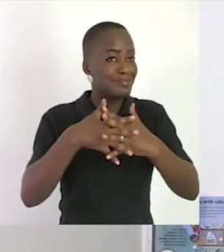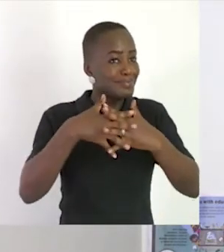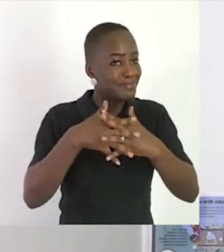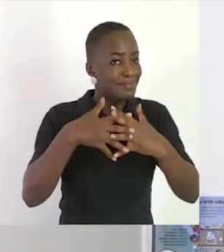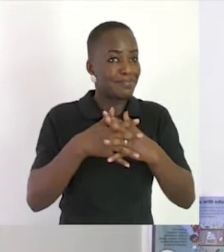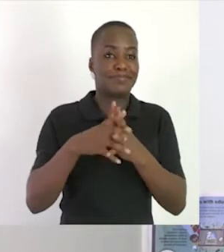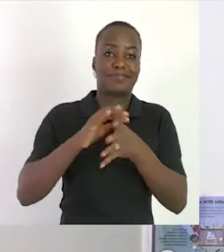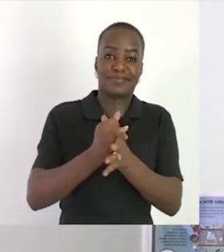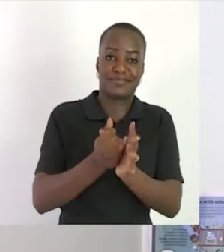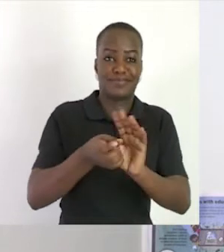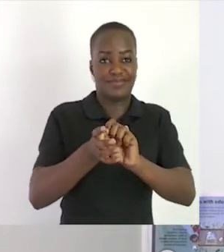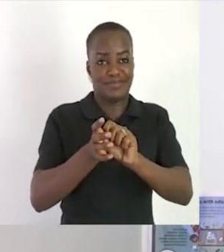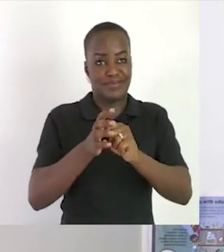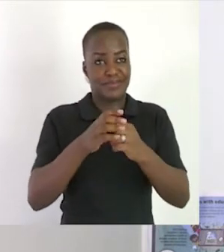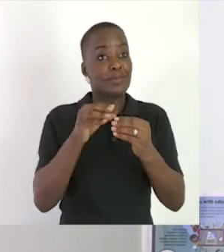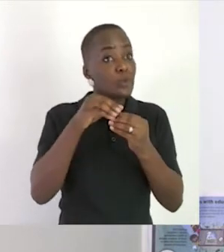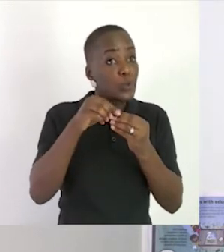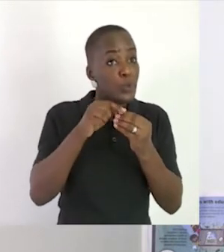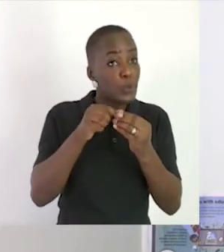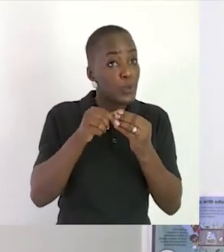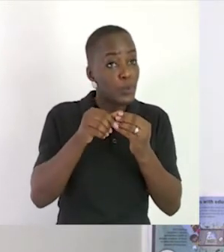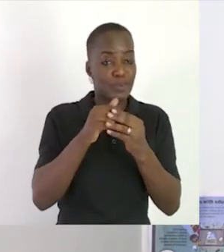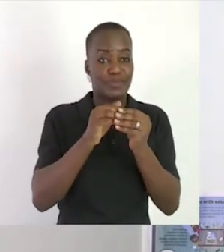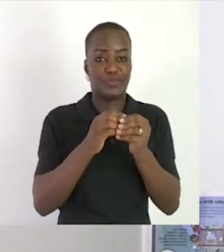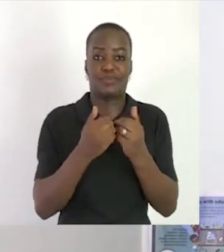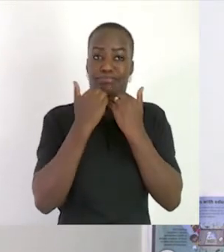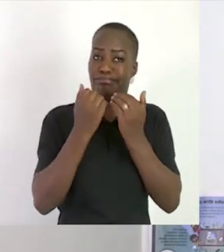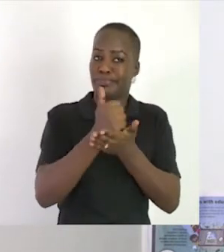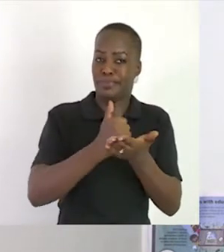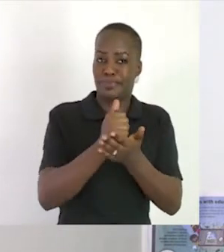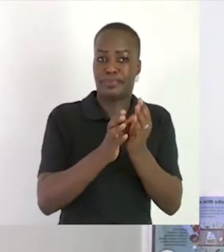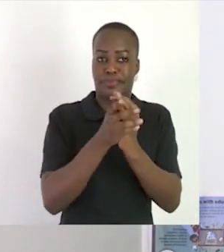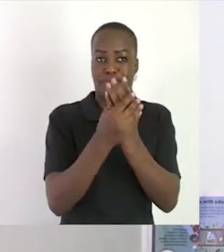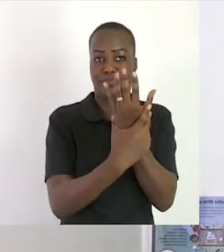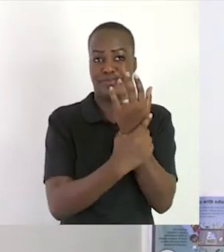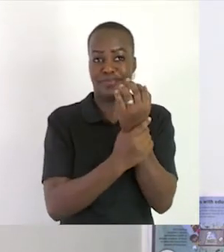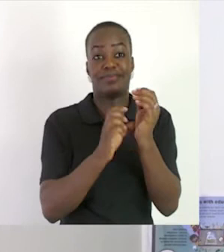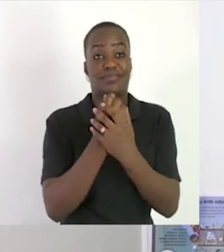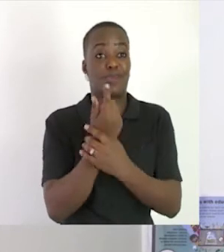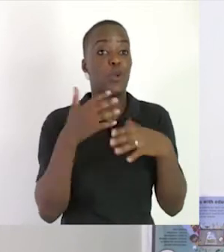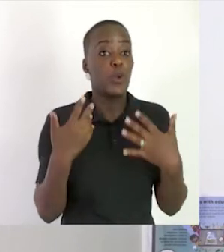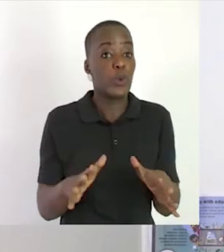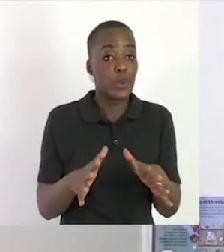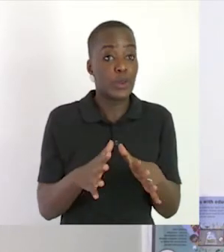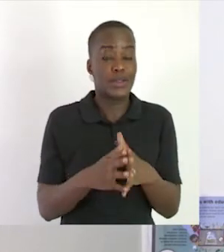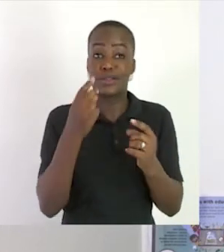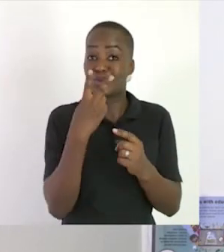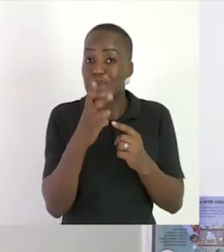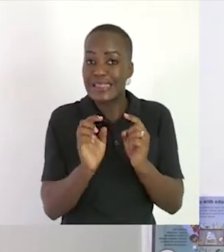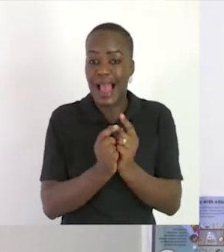your hands and even the tips of your fingers as well. And when you are done, you can check